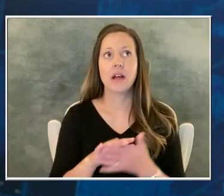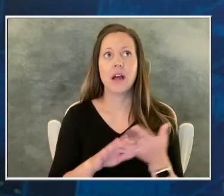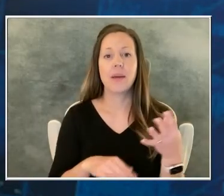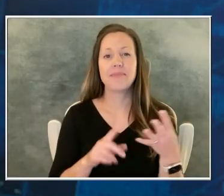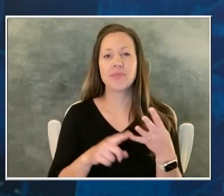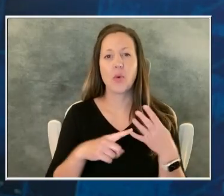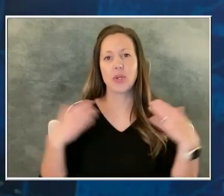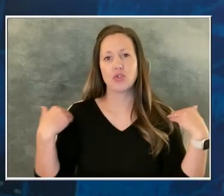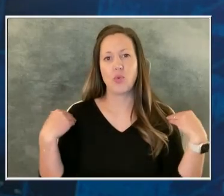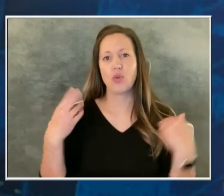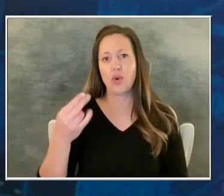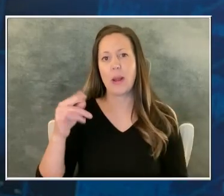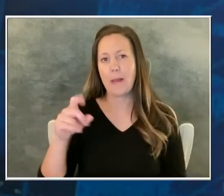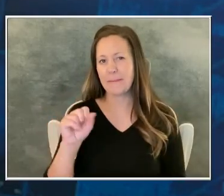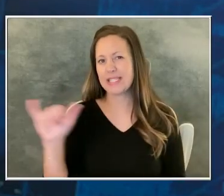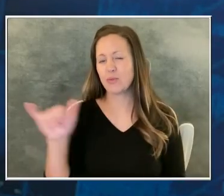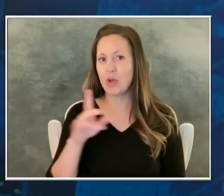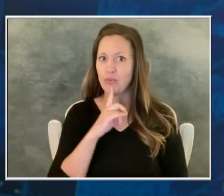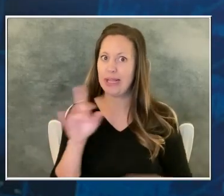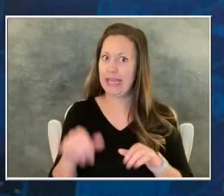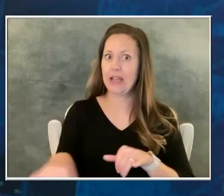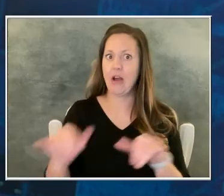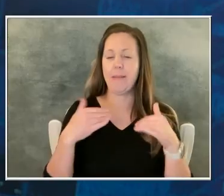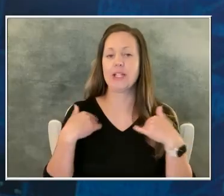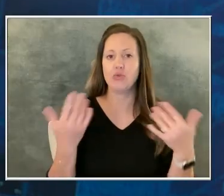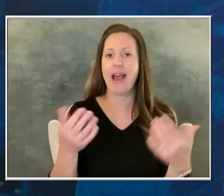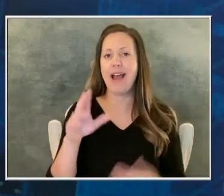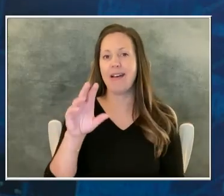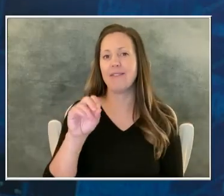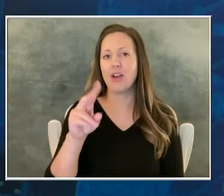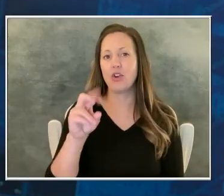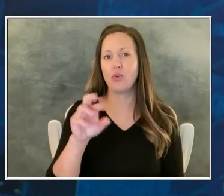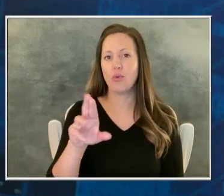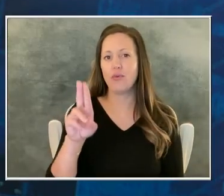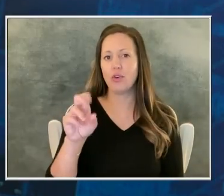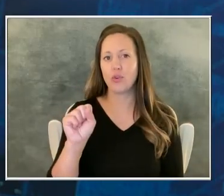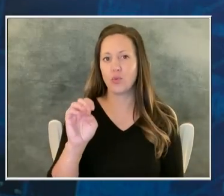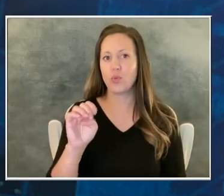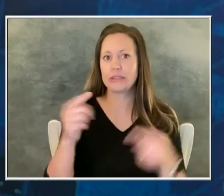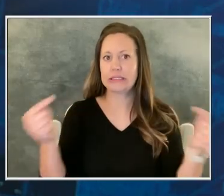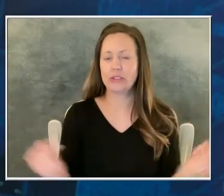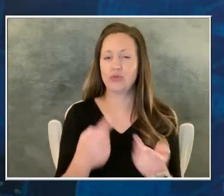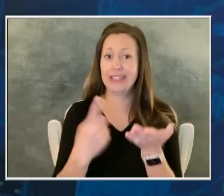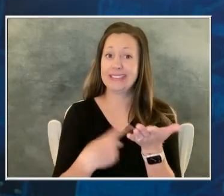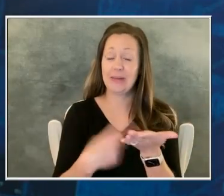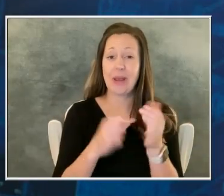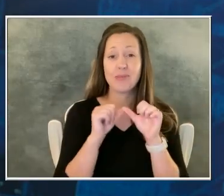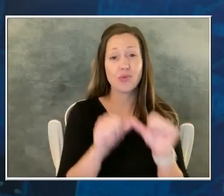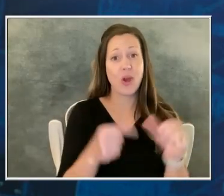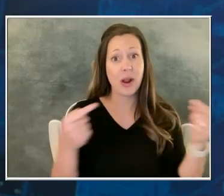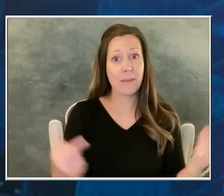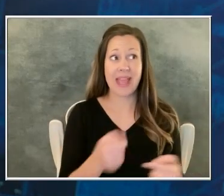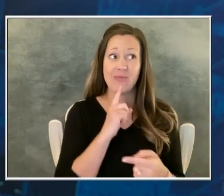well, very common to have overuse injury and have kind of chronic pain that sometimes can be very frustrating to